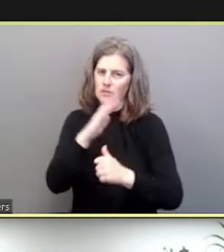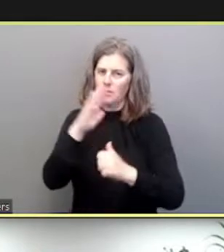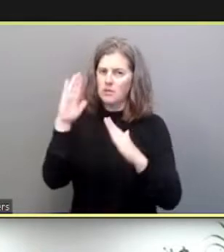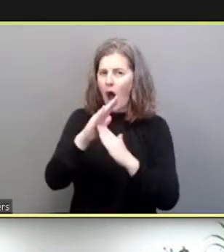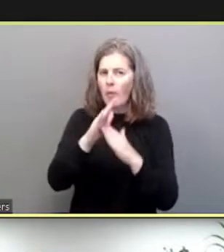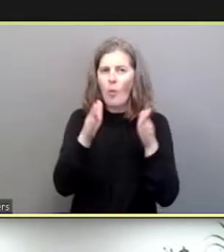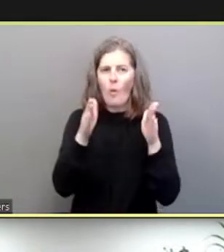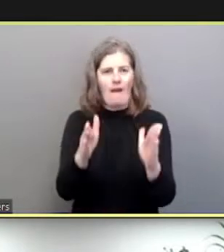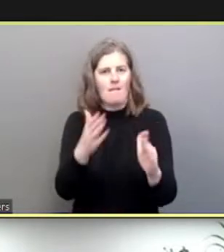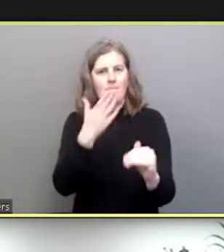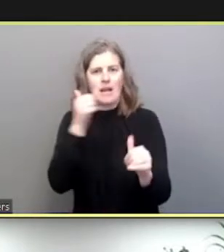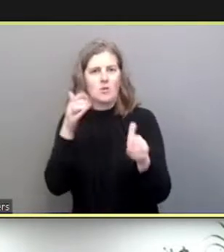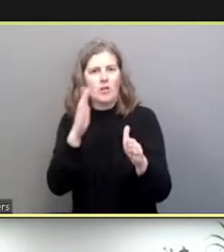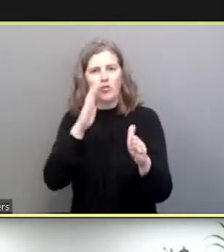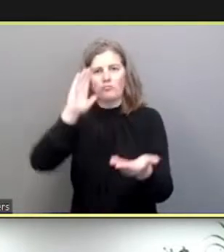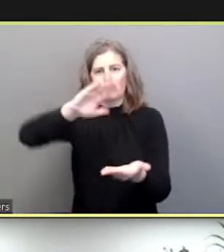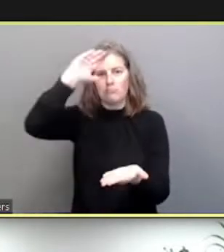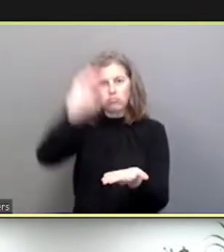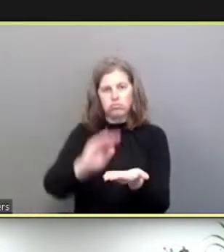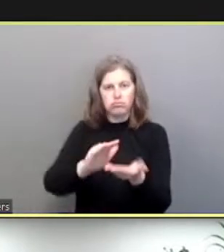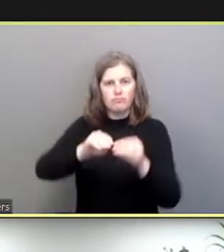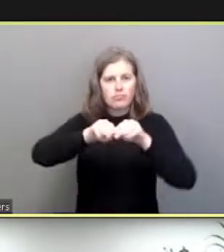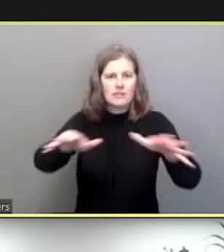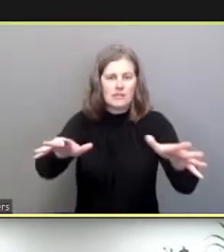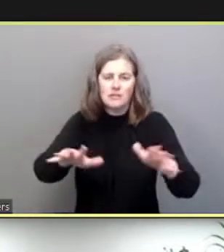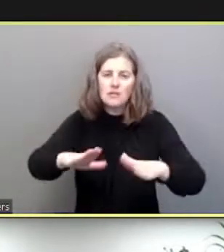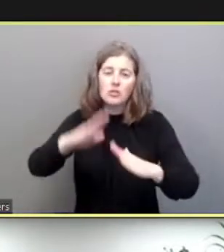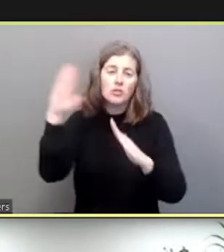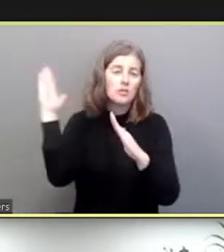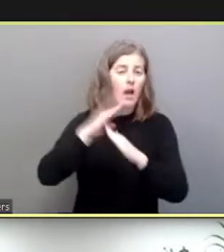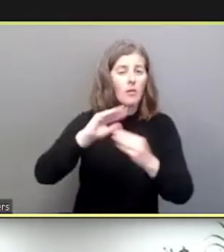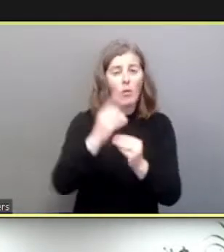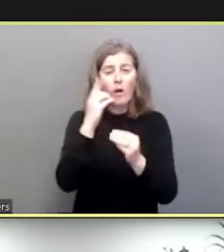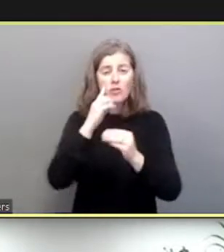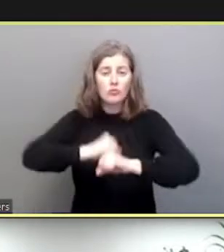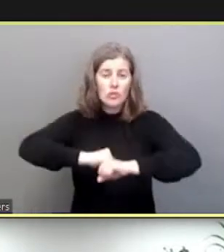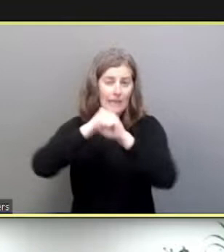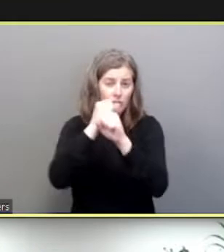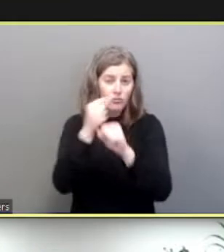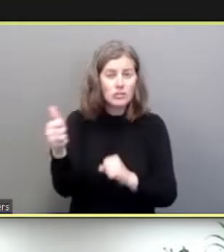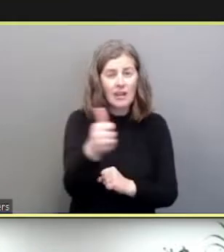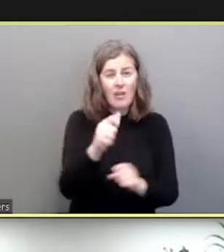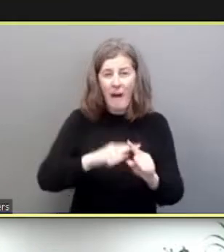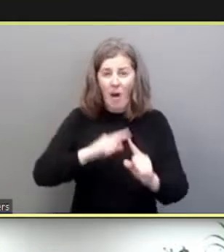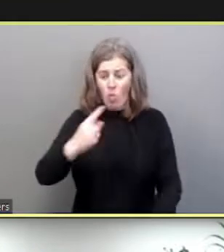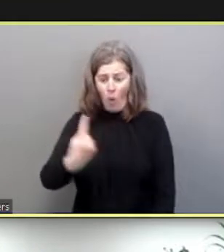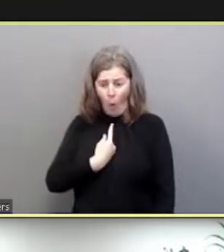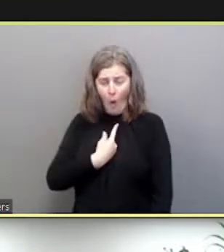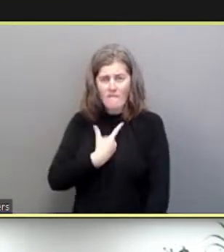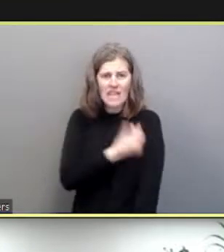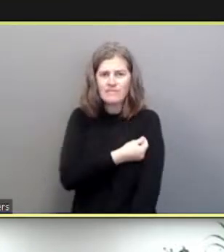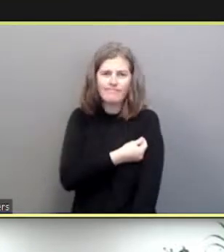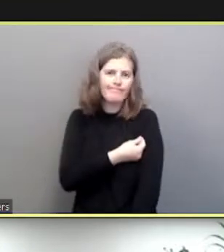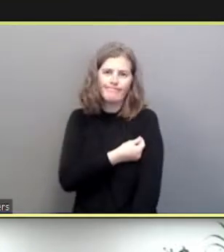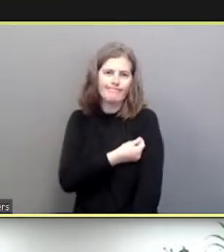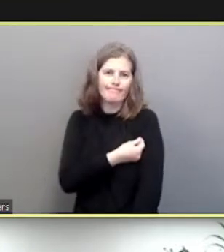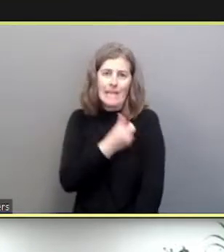this pandemic and is the #1 way to protect yourself. But that alone is not going